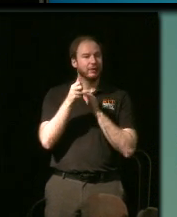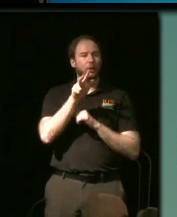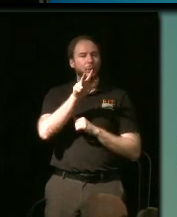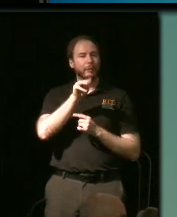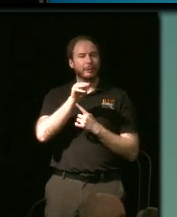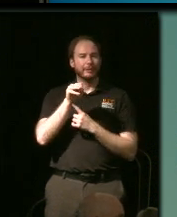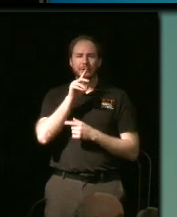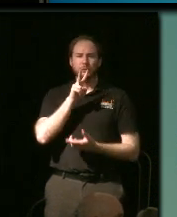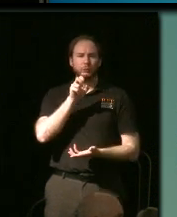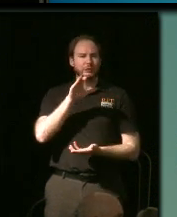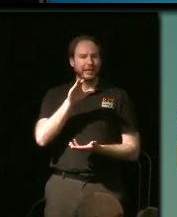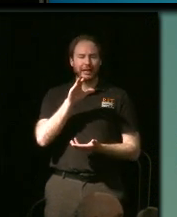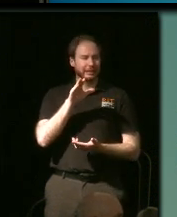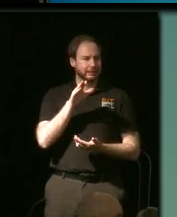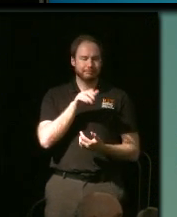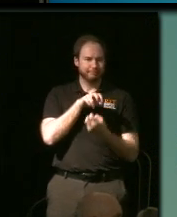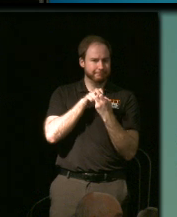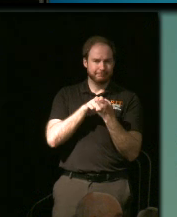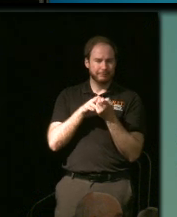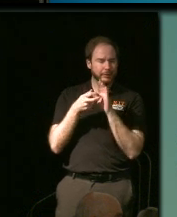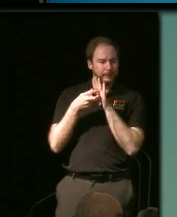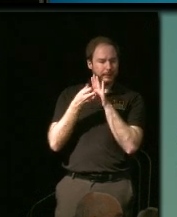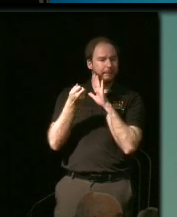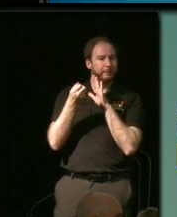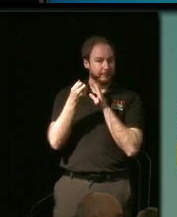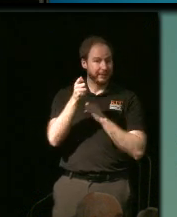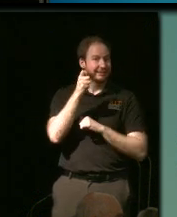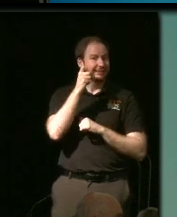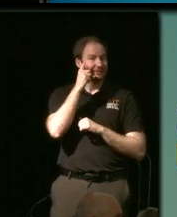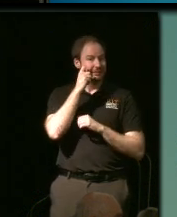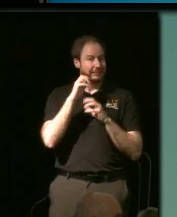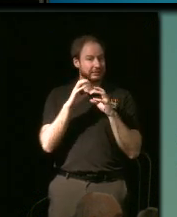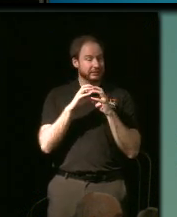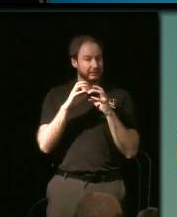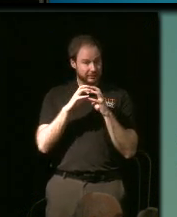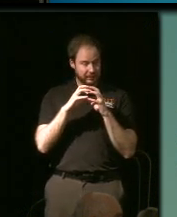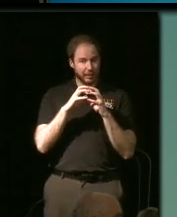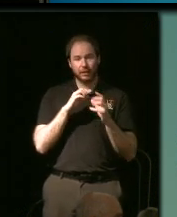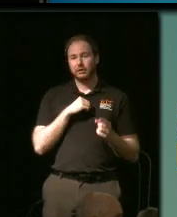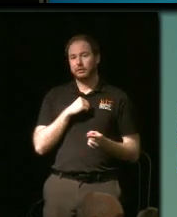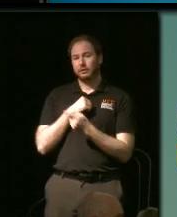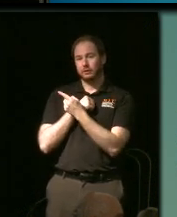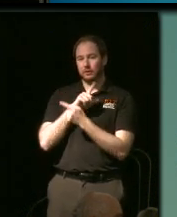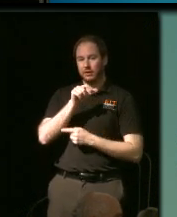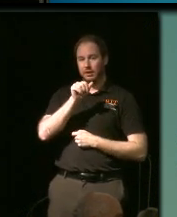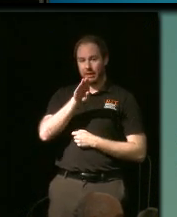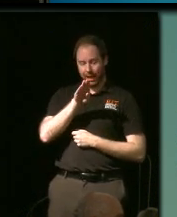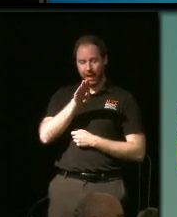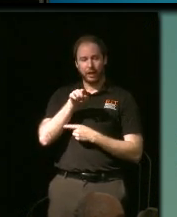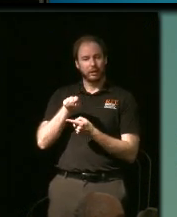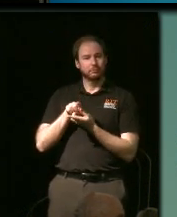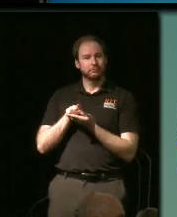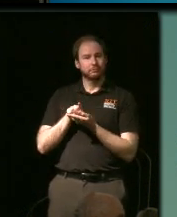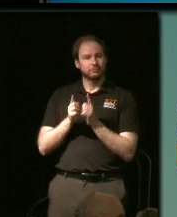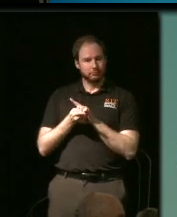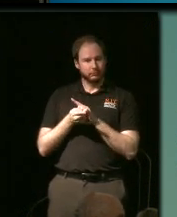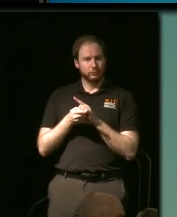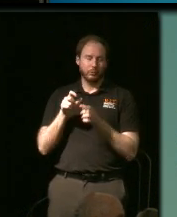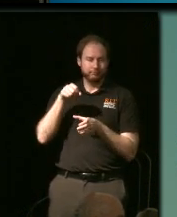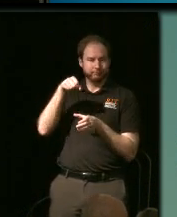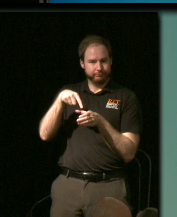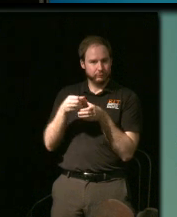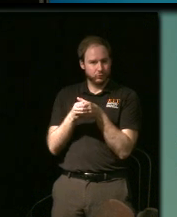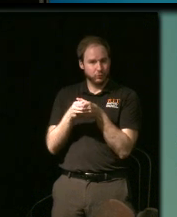takes 2 seconds in the office. We can take those skin cells into our laboratory. We can grow those